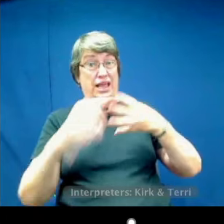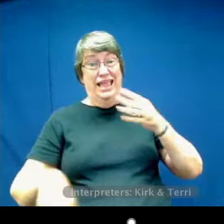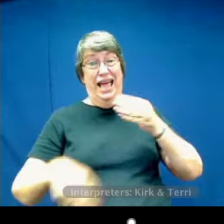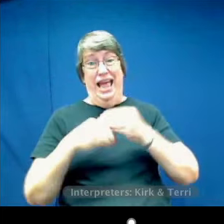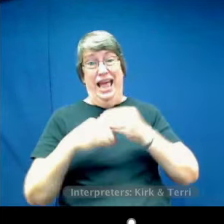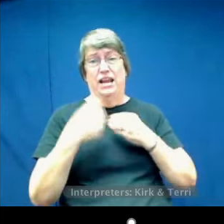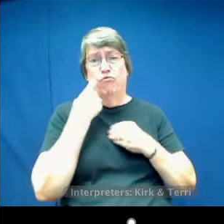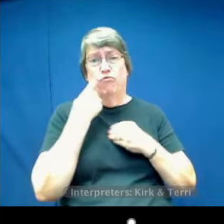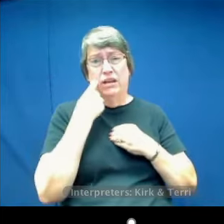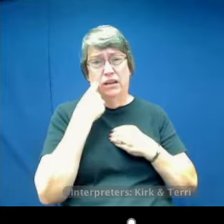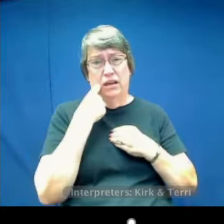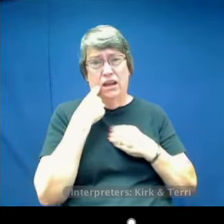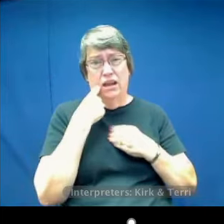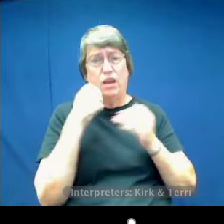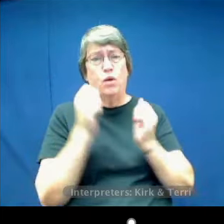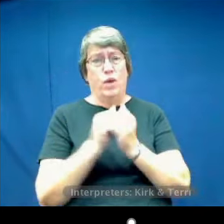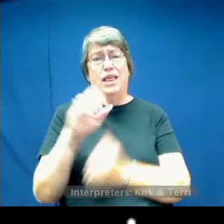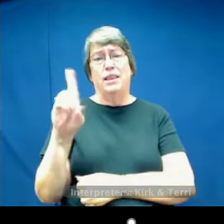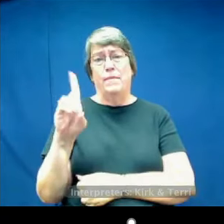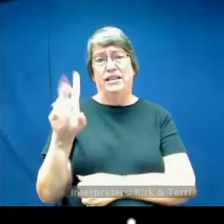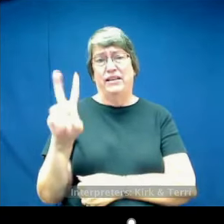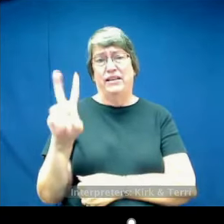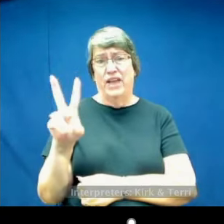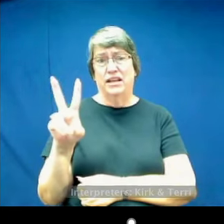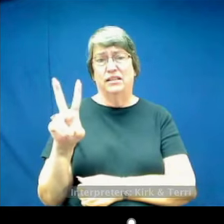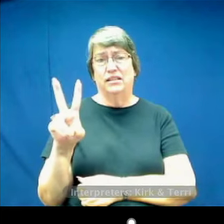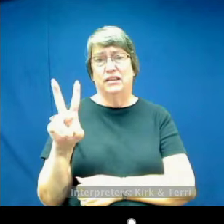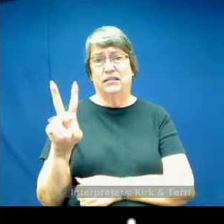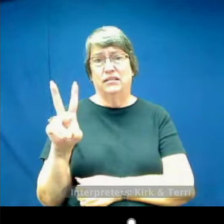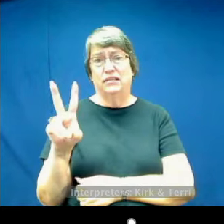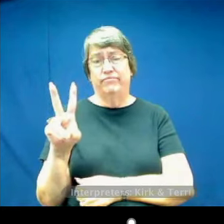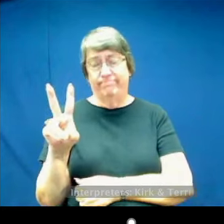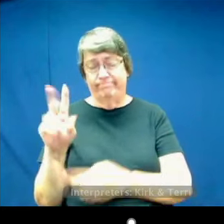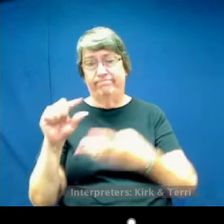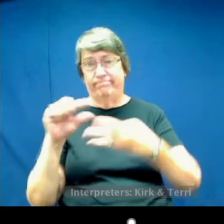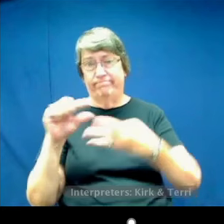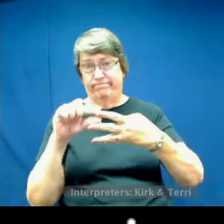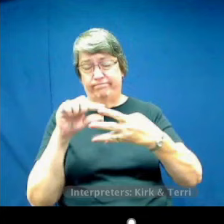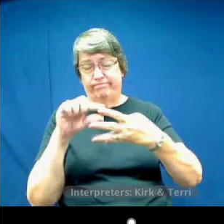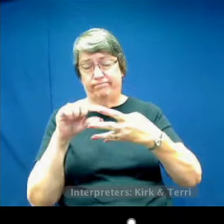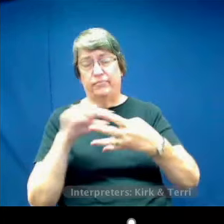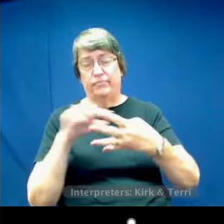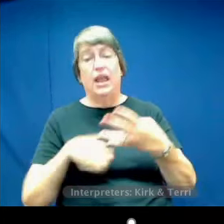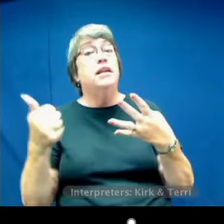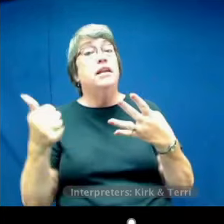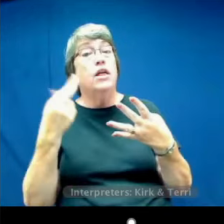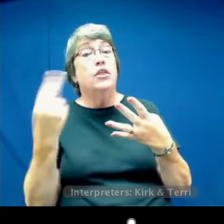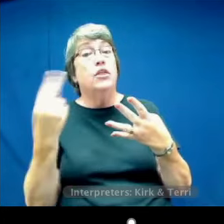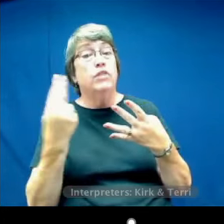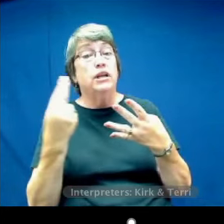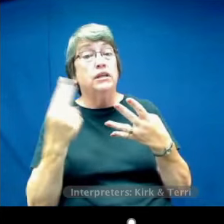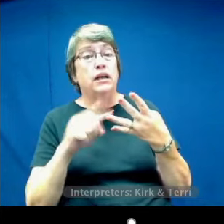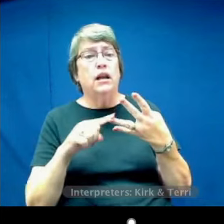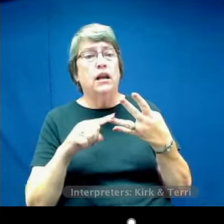on domestic violence became so prevalent. Another ground in Maryland is